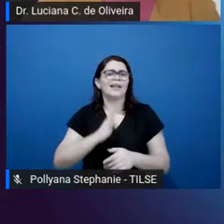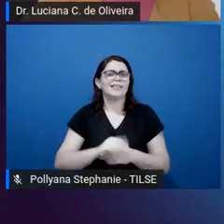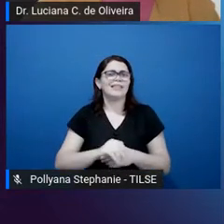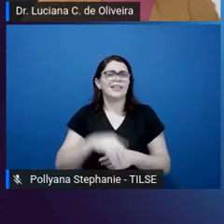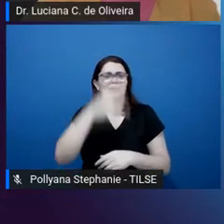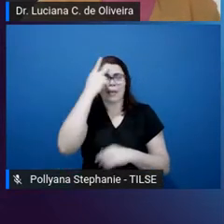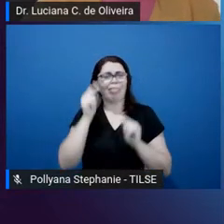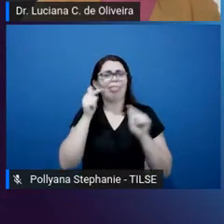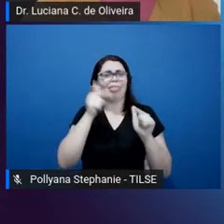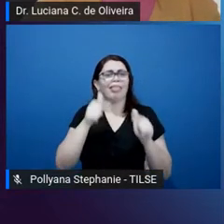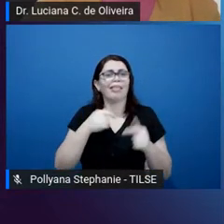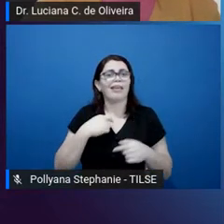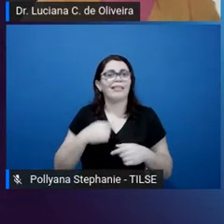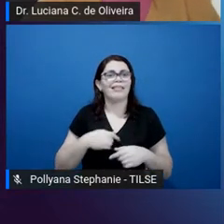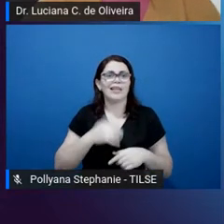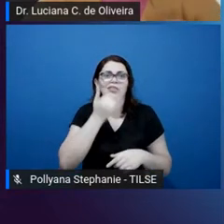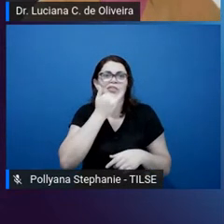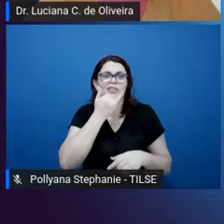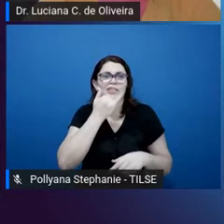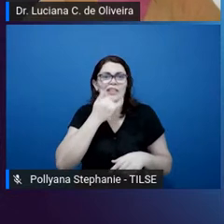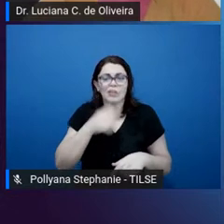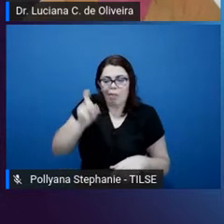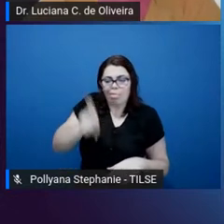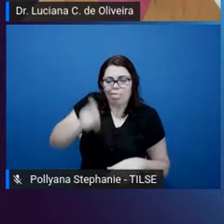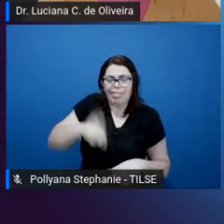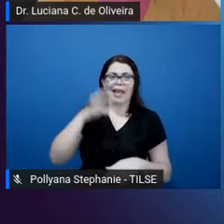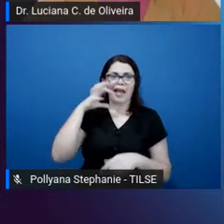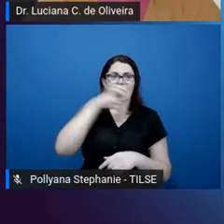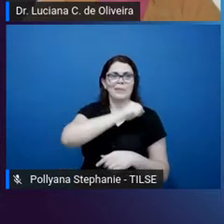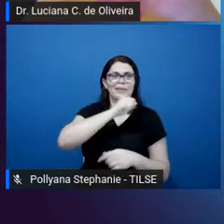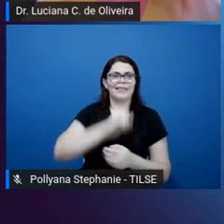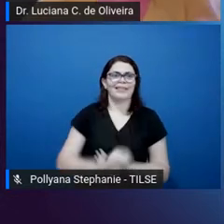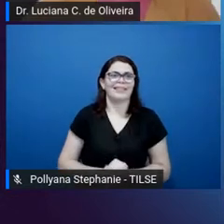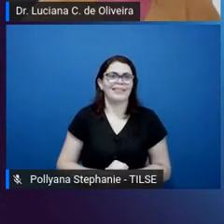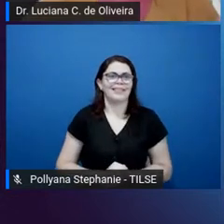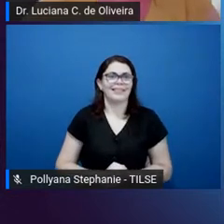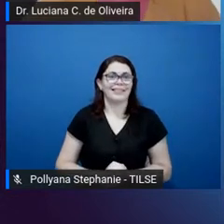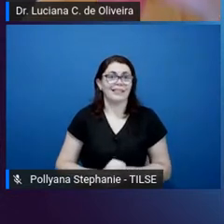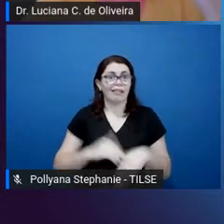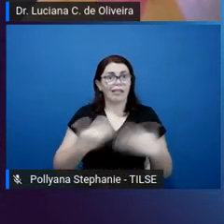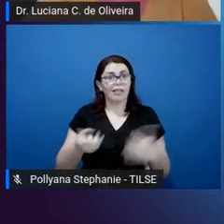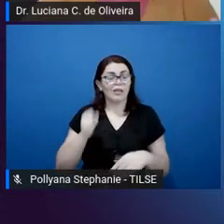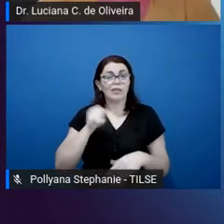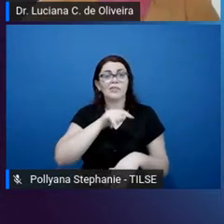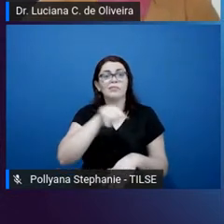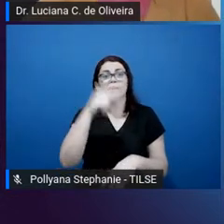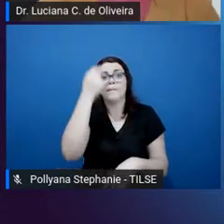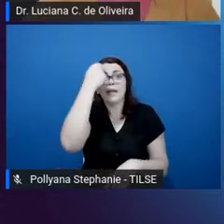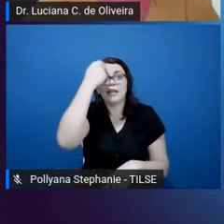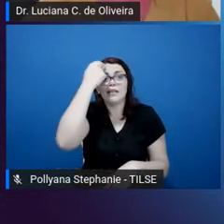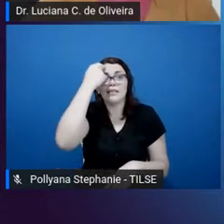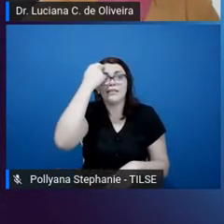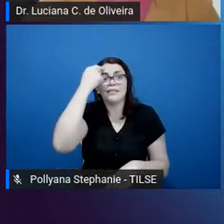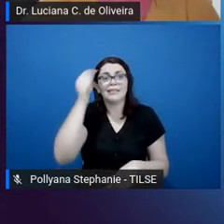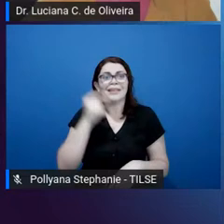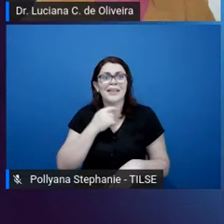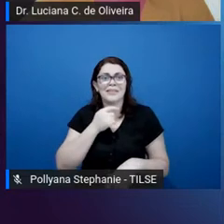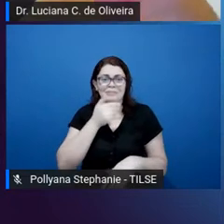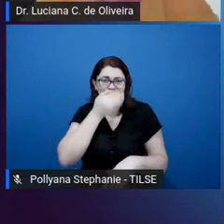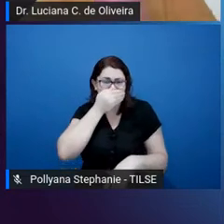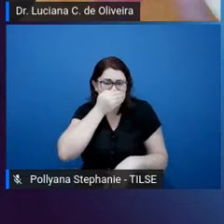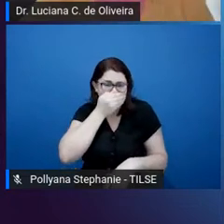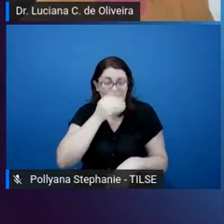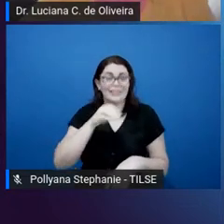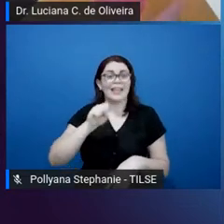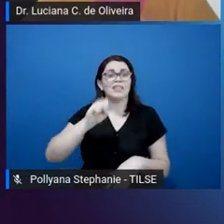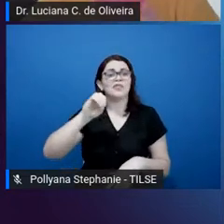Sorry, I clicked too fast. So when you think about making fun of different accents. And